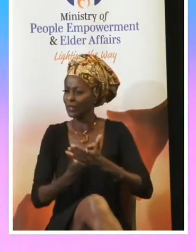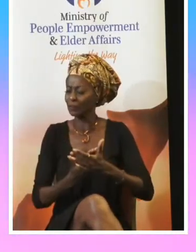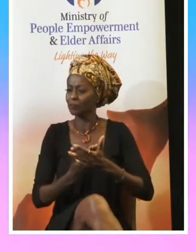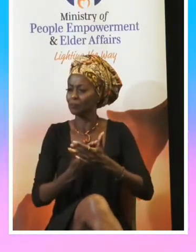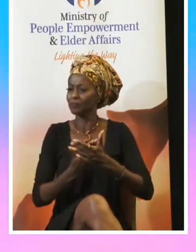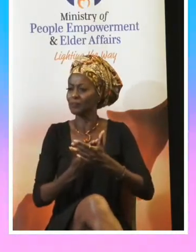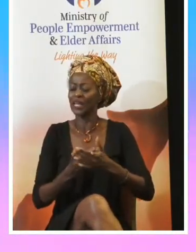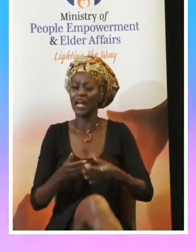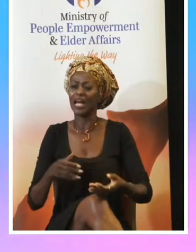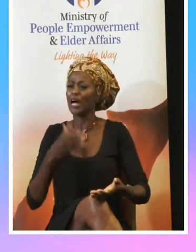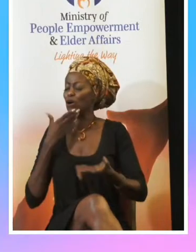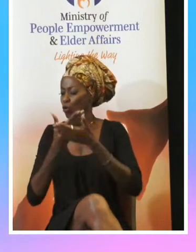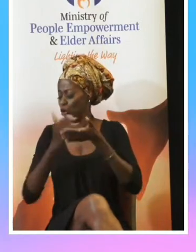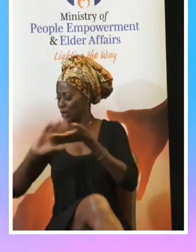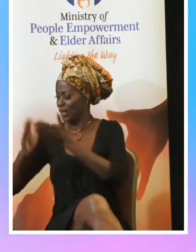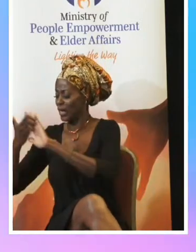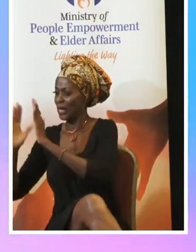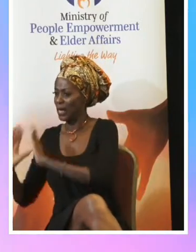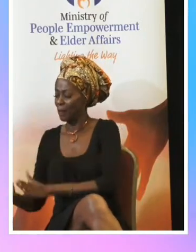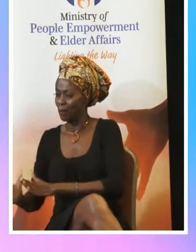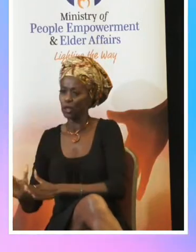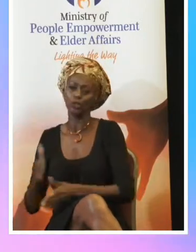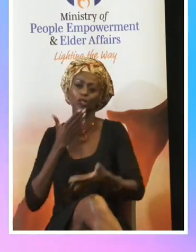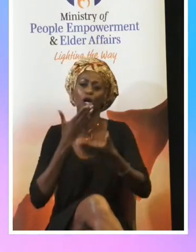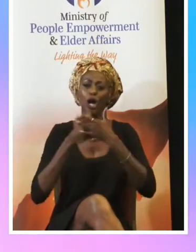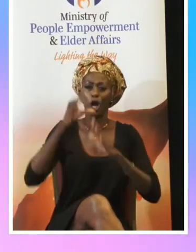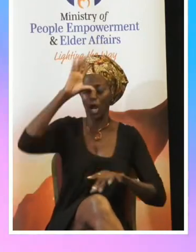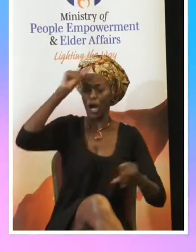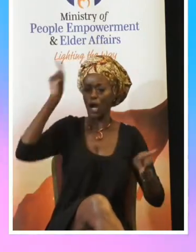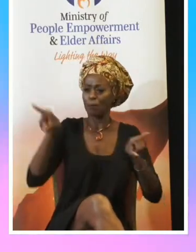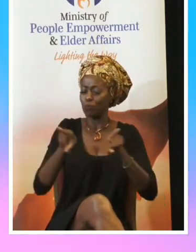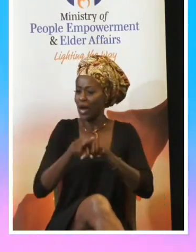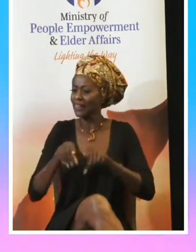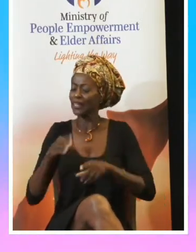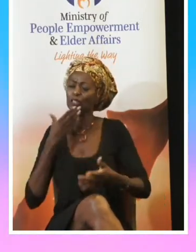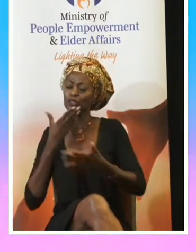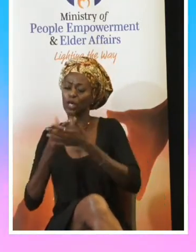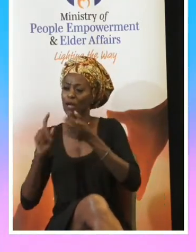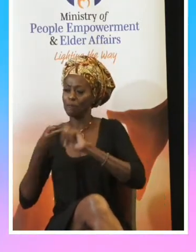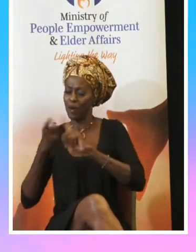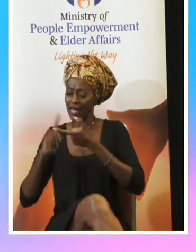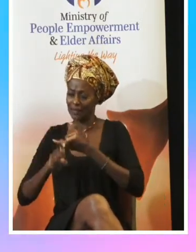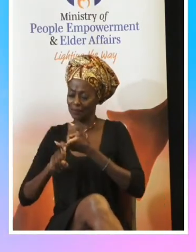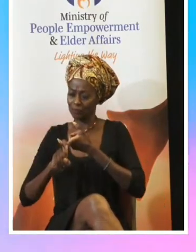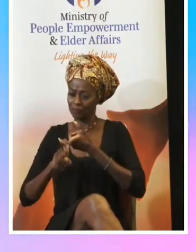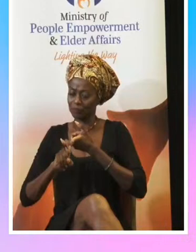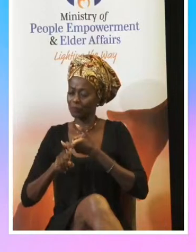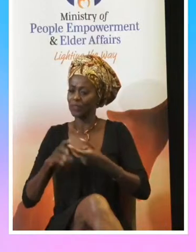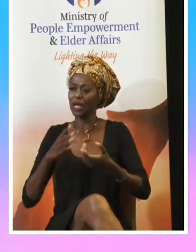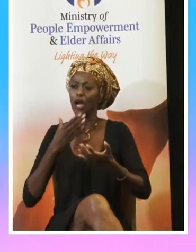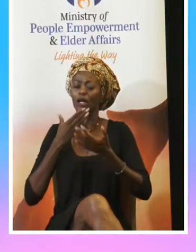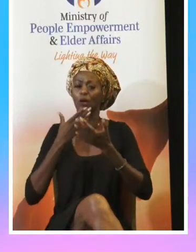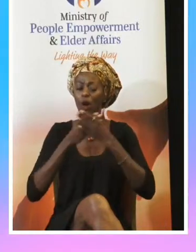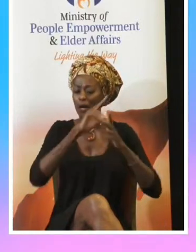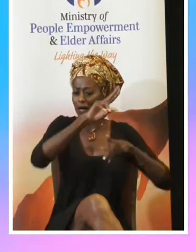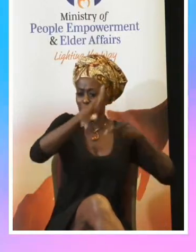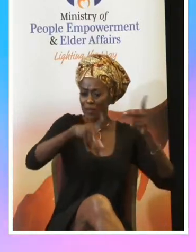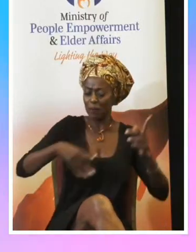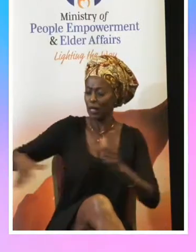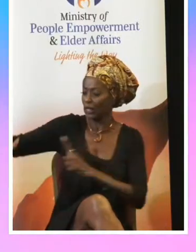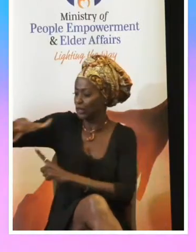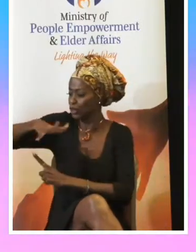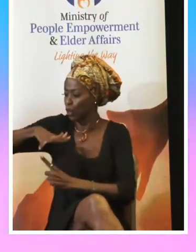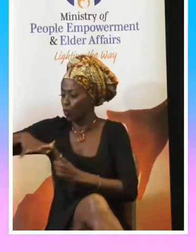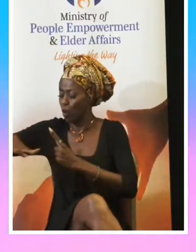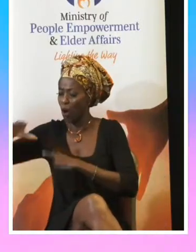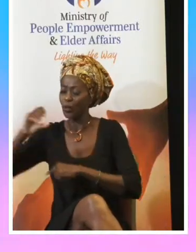neighbors, good brothers, good friends, you know, good persons around him, that strength